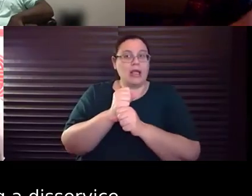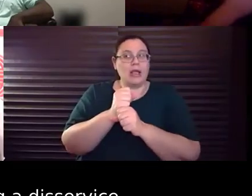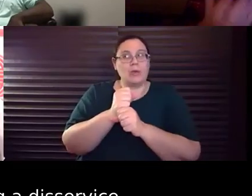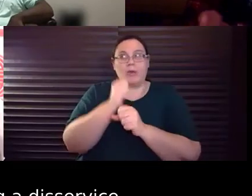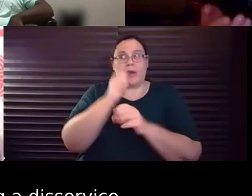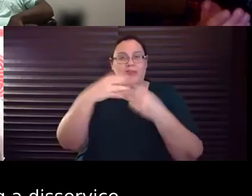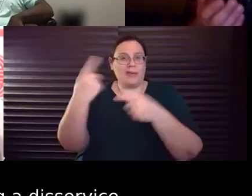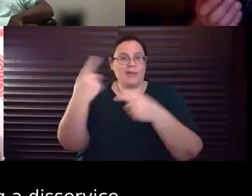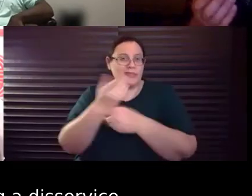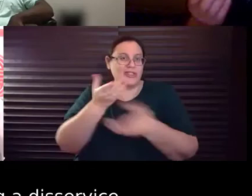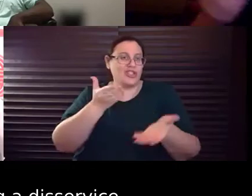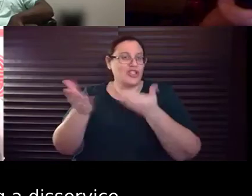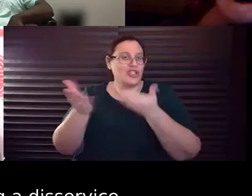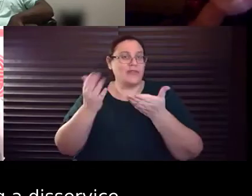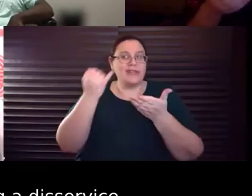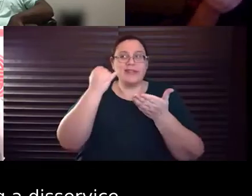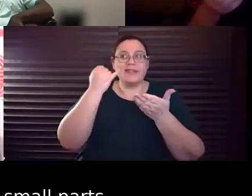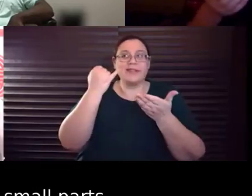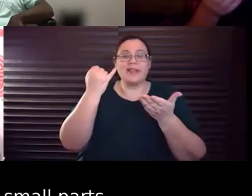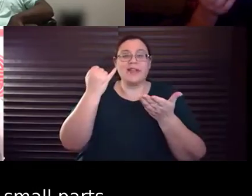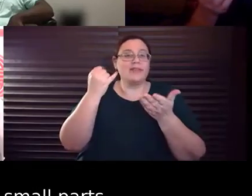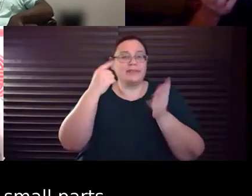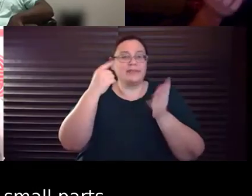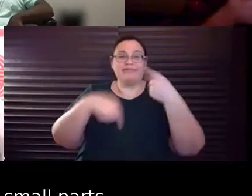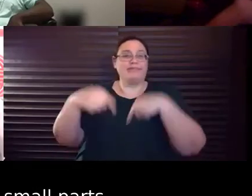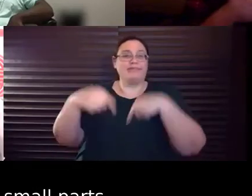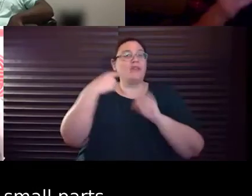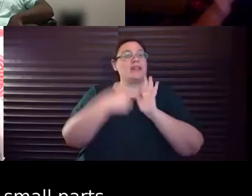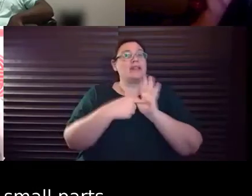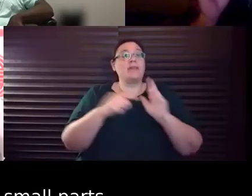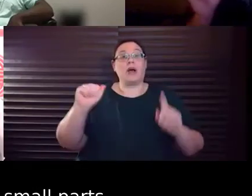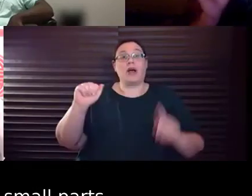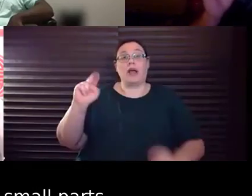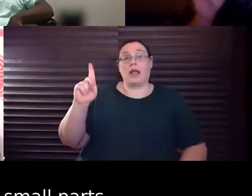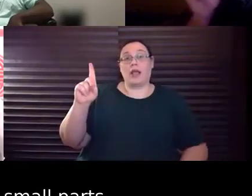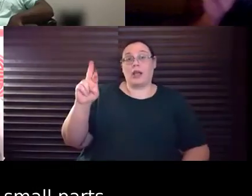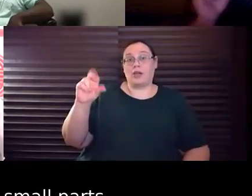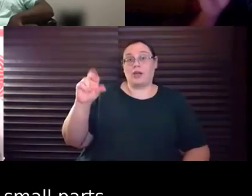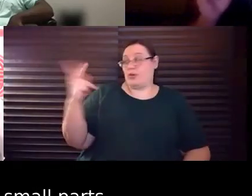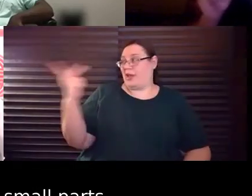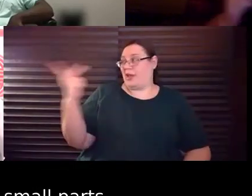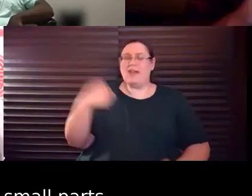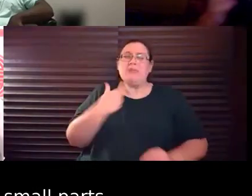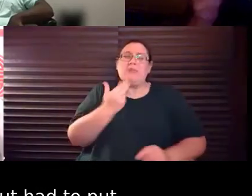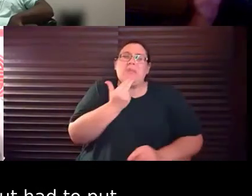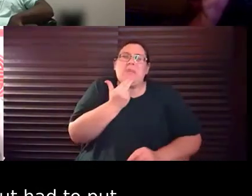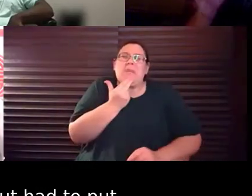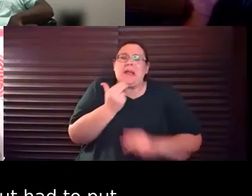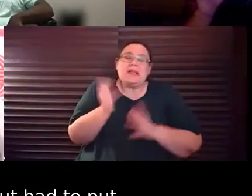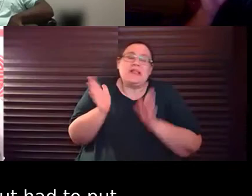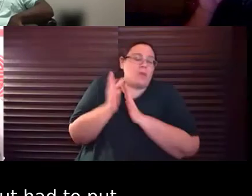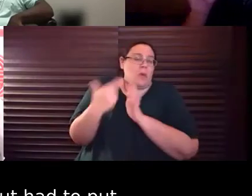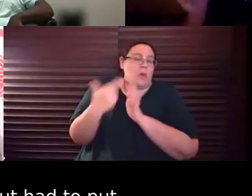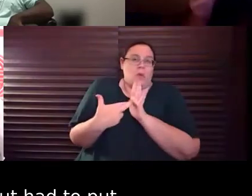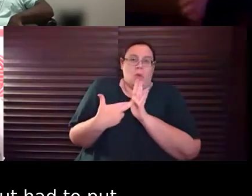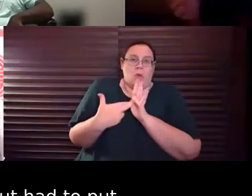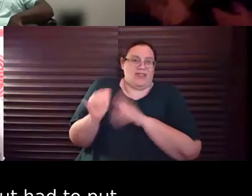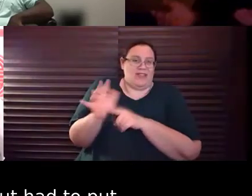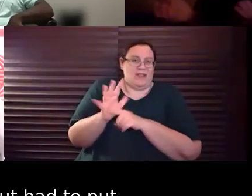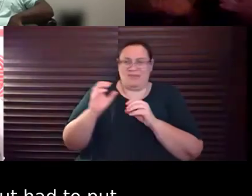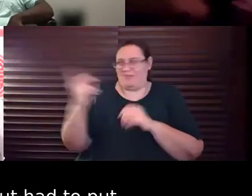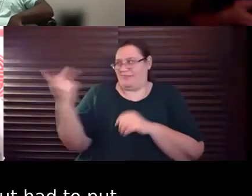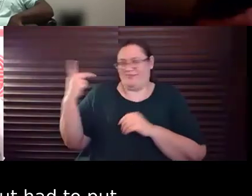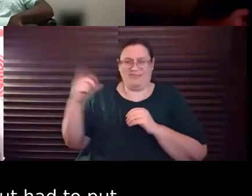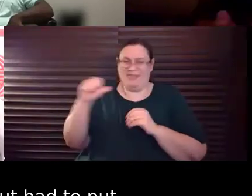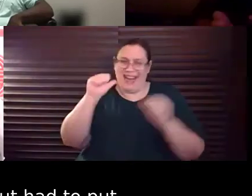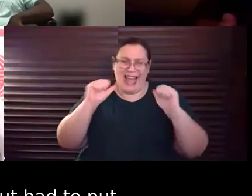just casting. Like Andrew and I both had like small, tiny parts in this film. None of us are actors, but we just had,